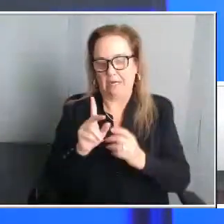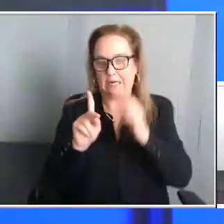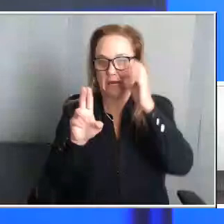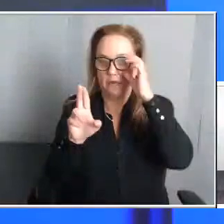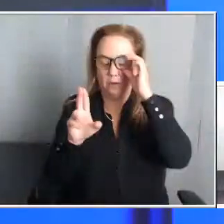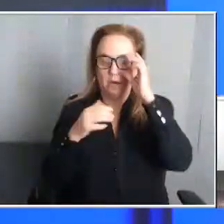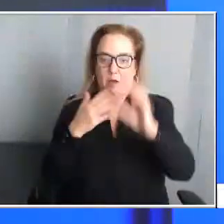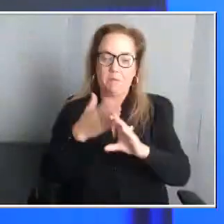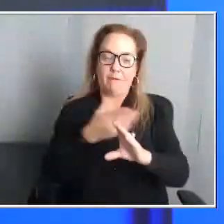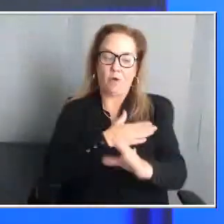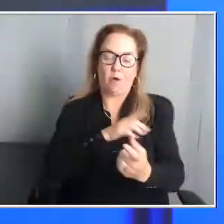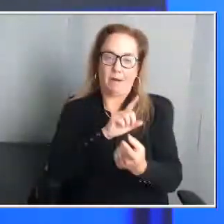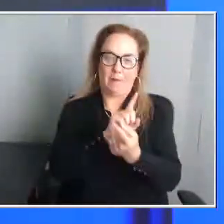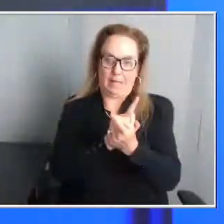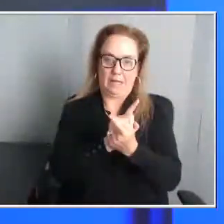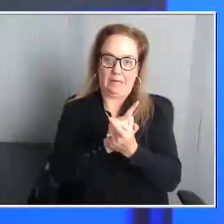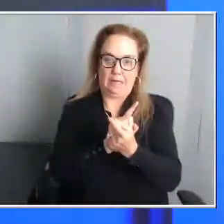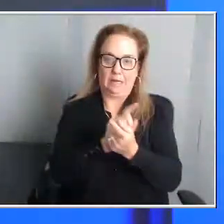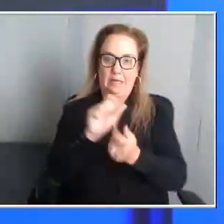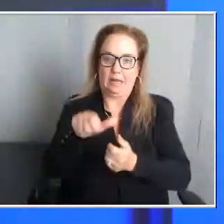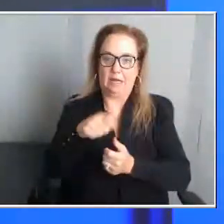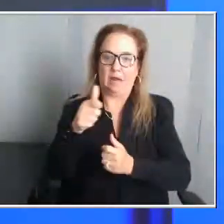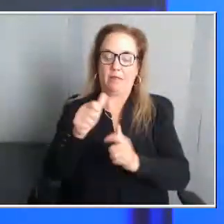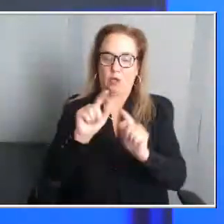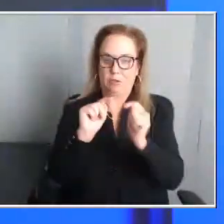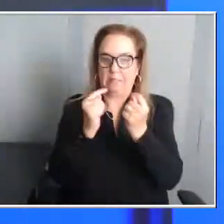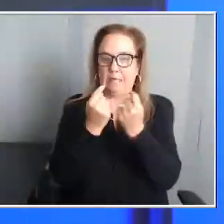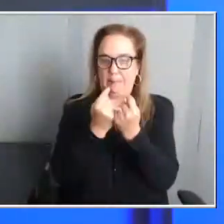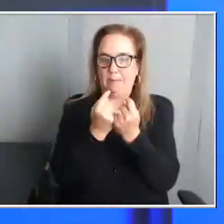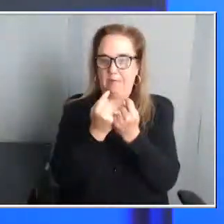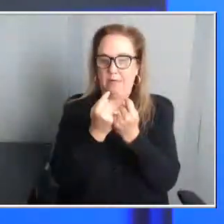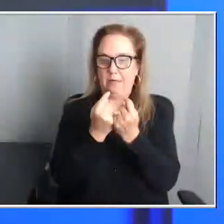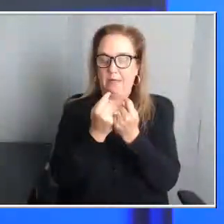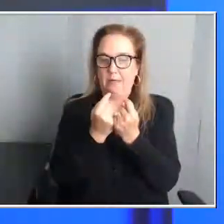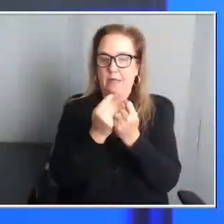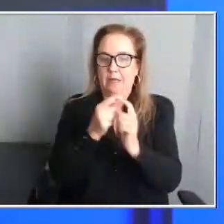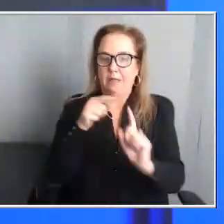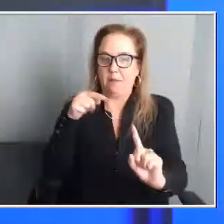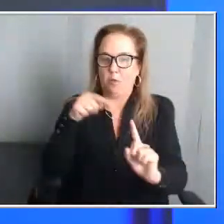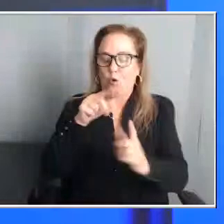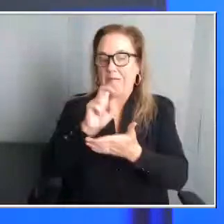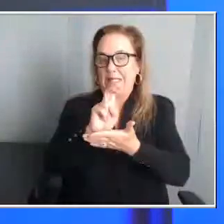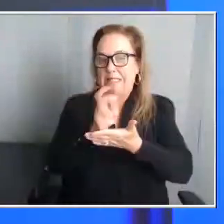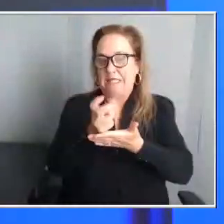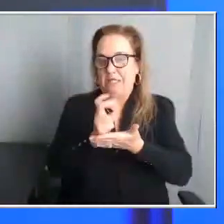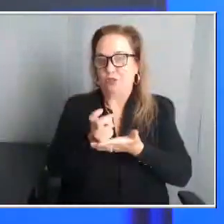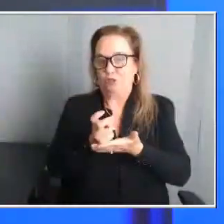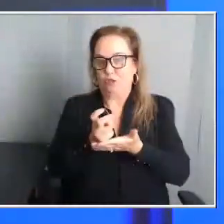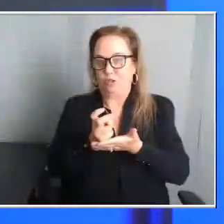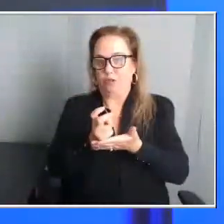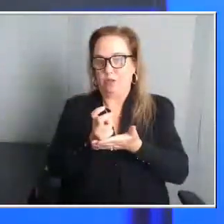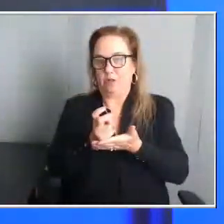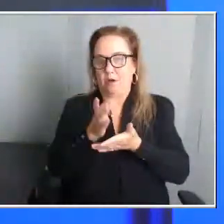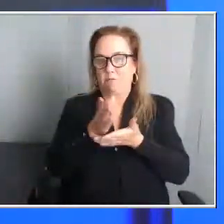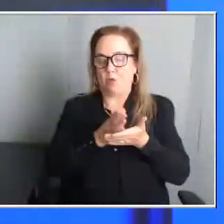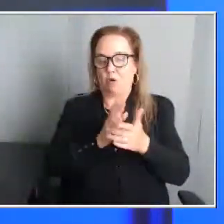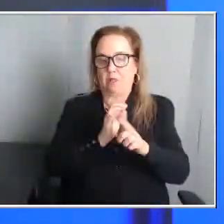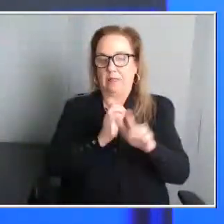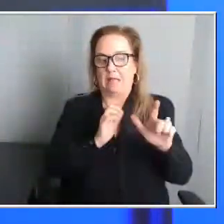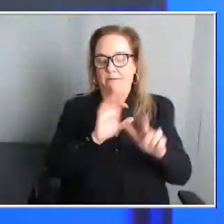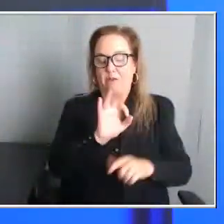met him, he'd had another care team, and they pinpointed the seizures to a part of his left frontal